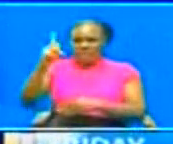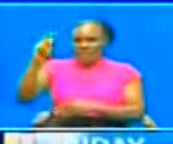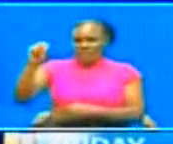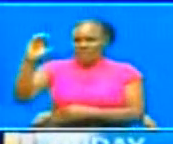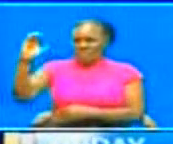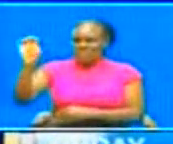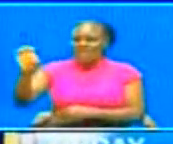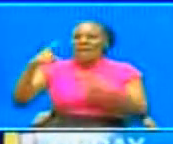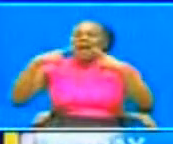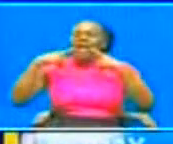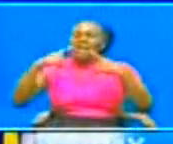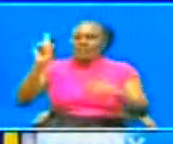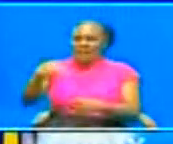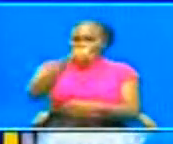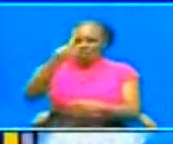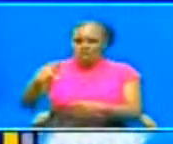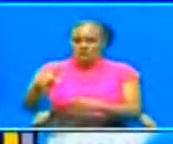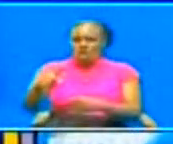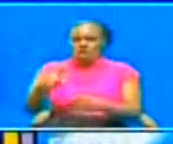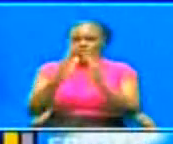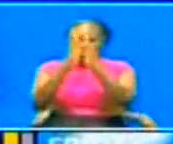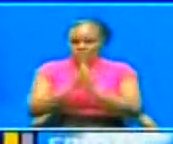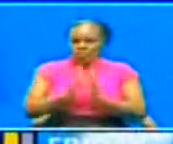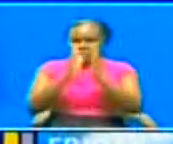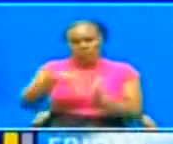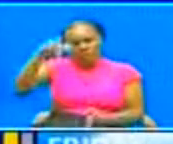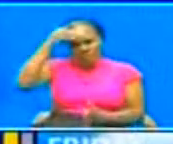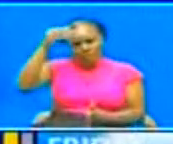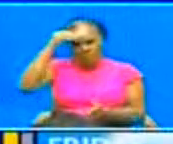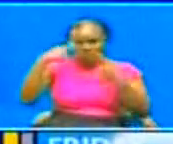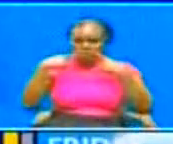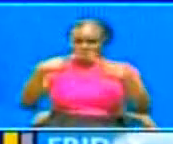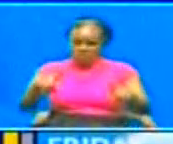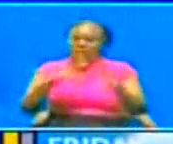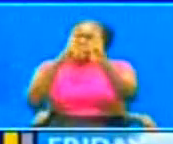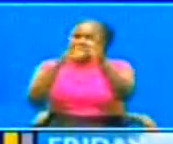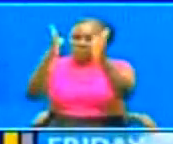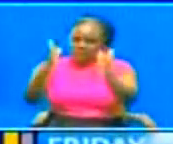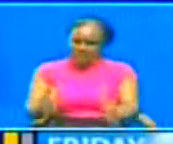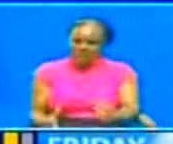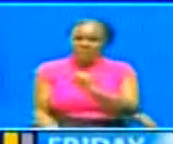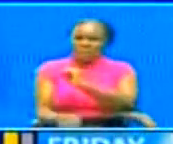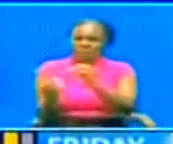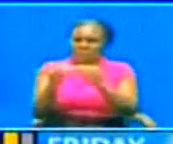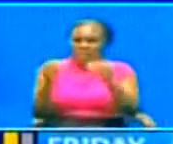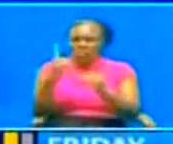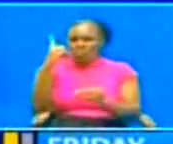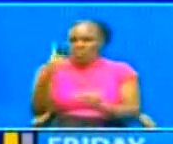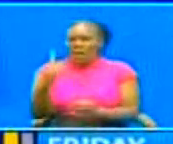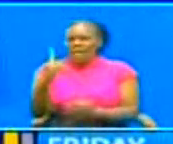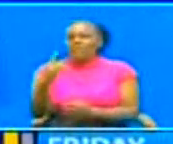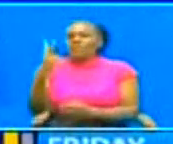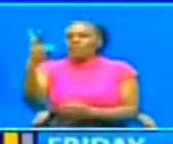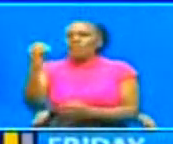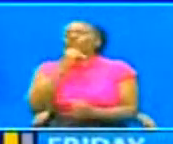Kenya National Examination Council, cancelled their Islamic Religious Education results. Fatma Pole visited the county and met one of the students,